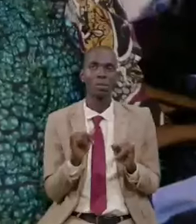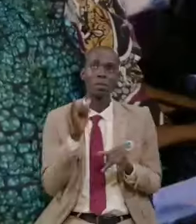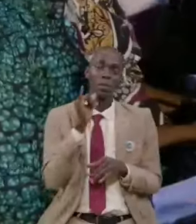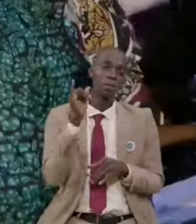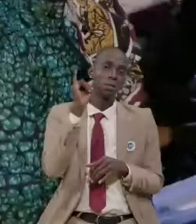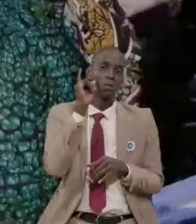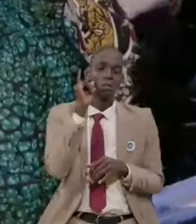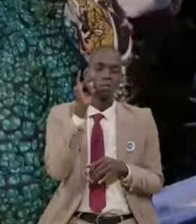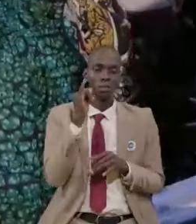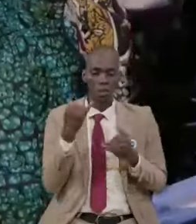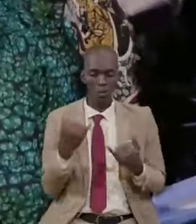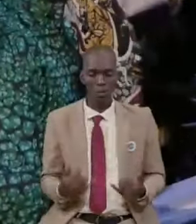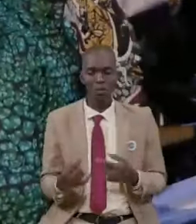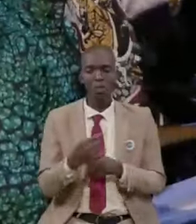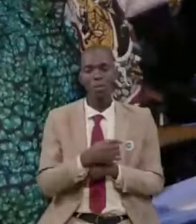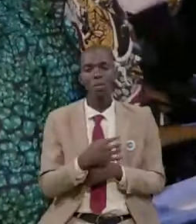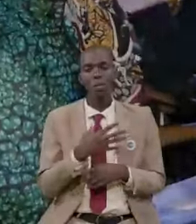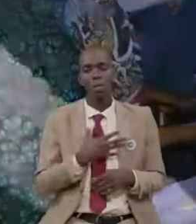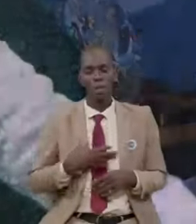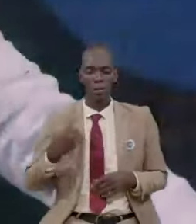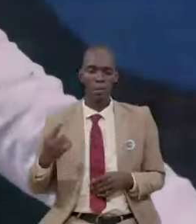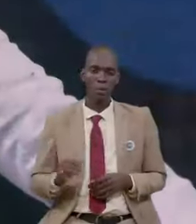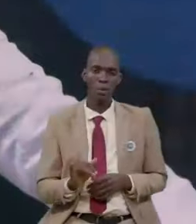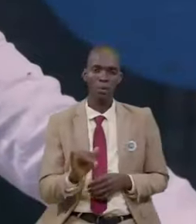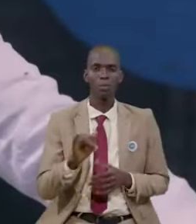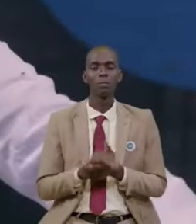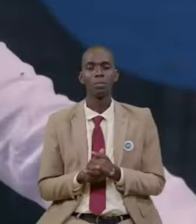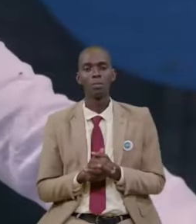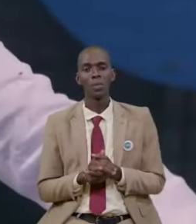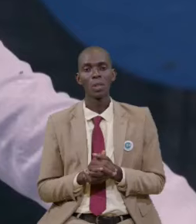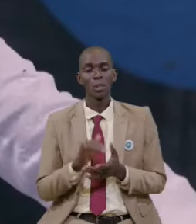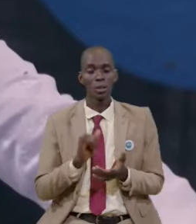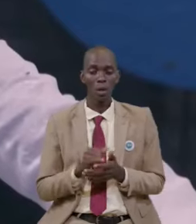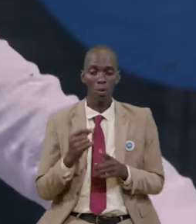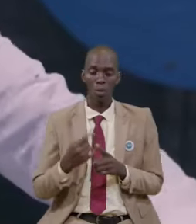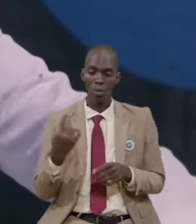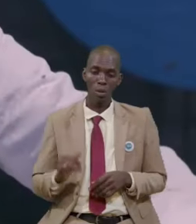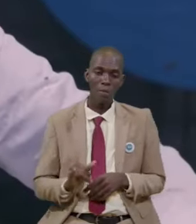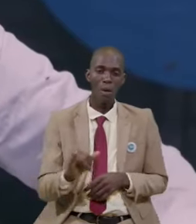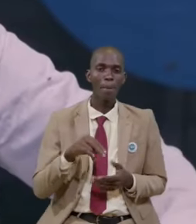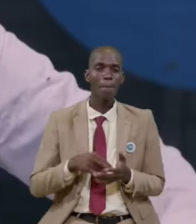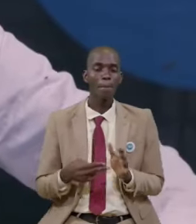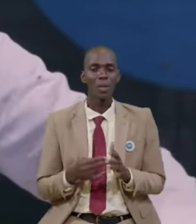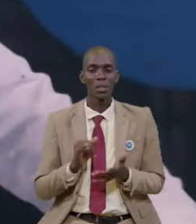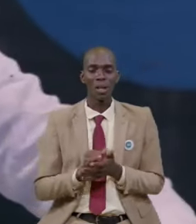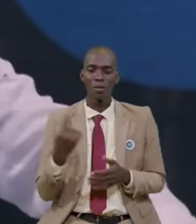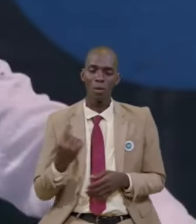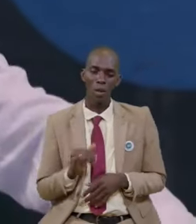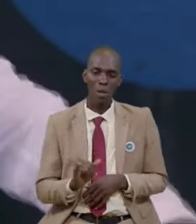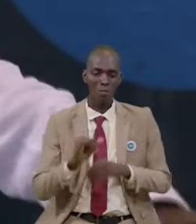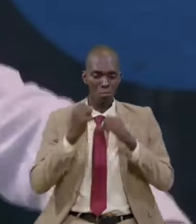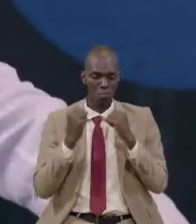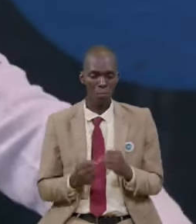and forever. That forever name, that forever power, that forever anointing,